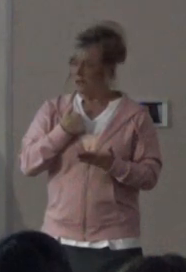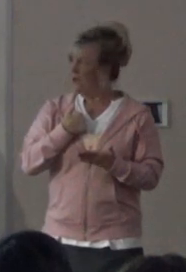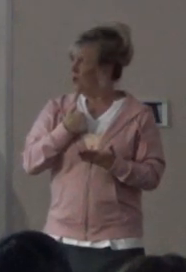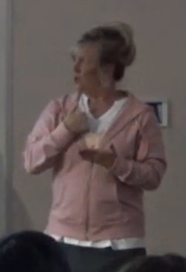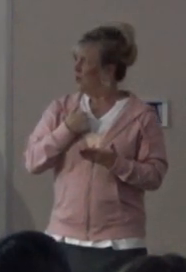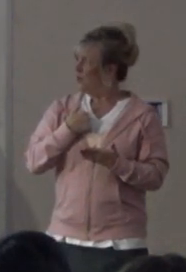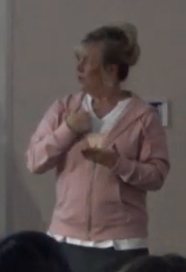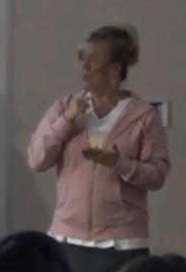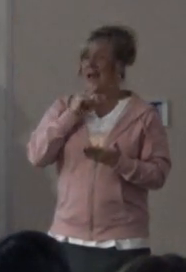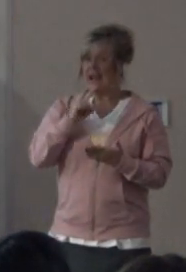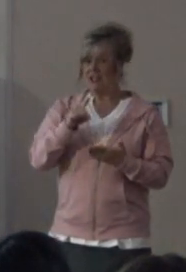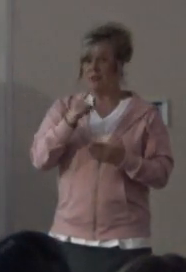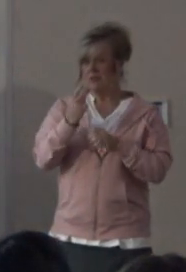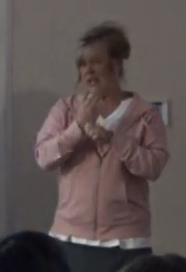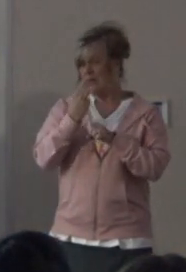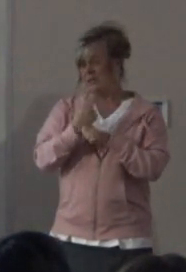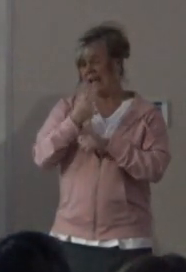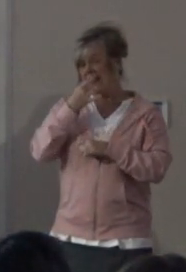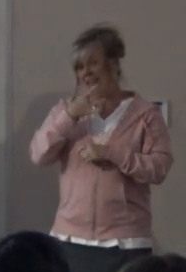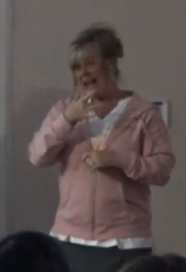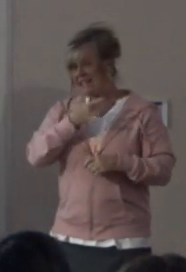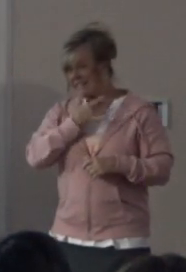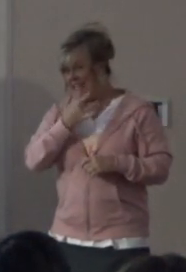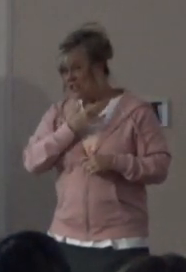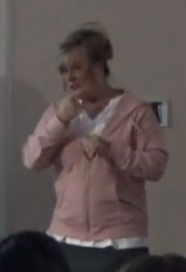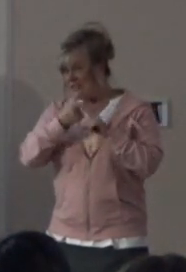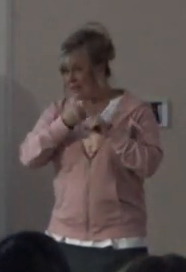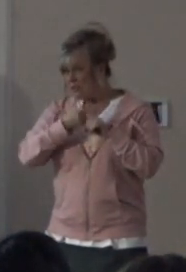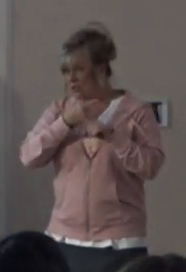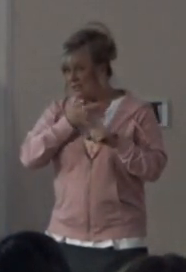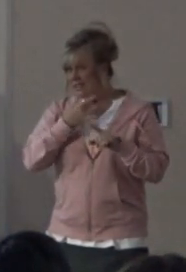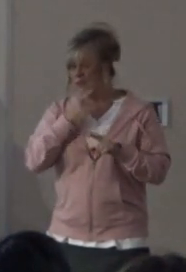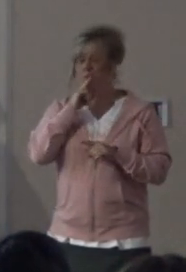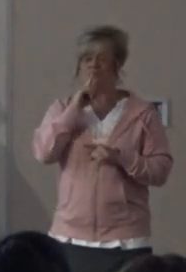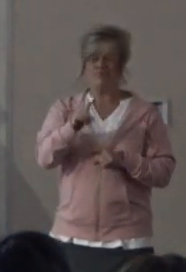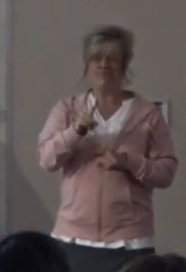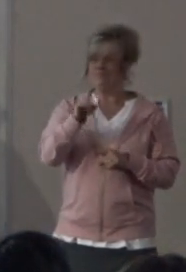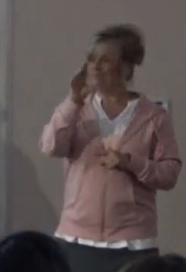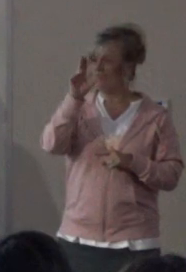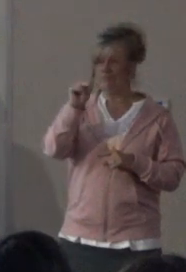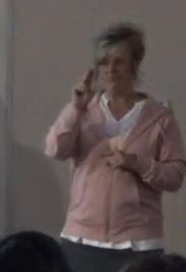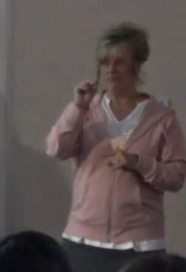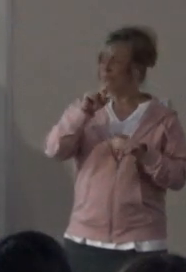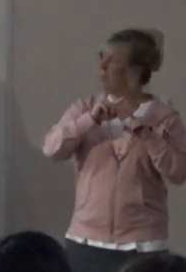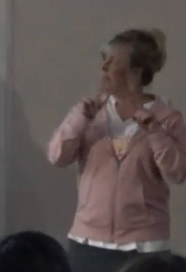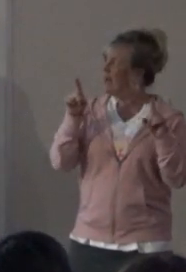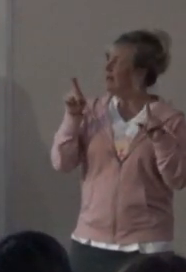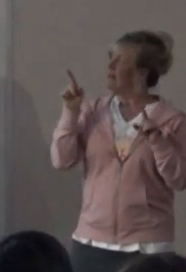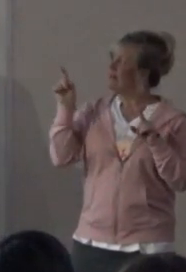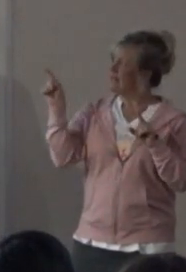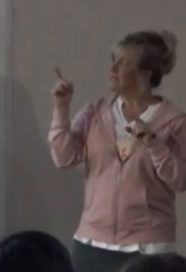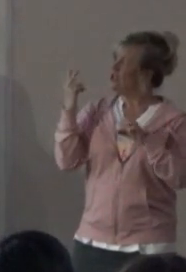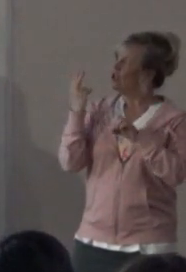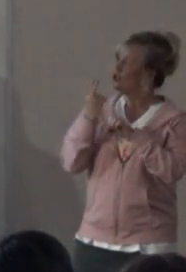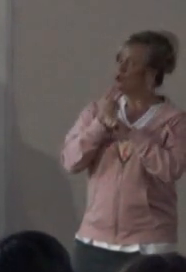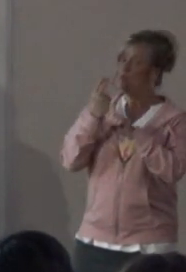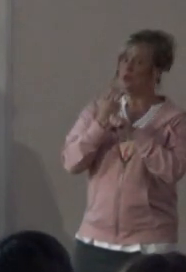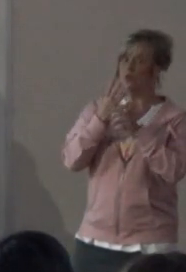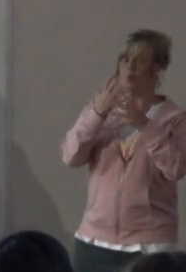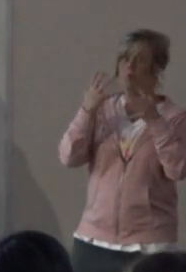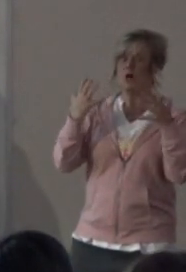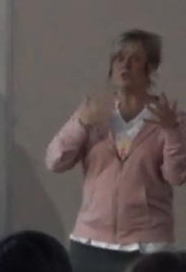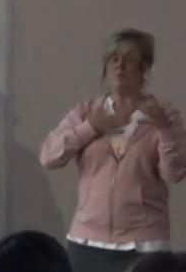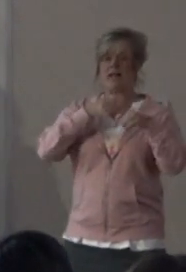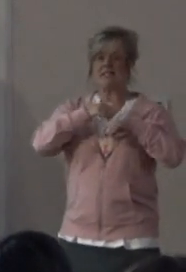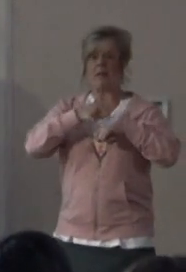what, was I actually going to use a light sensor? Was I actually going to use a temperature sensor? Realistically, no. But it took up so much of my time that